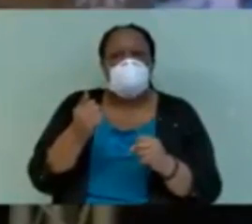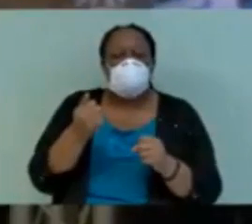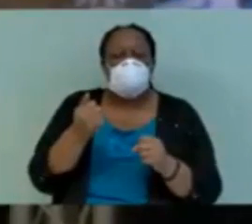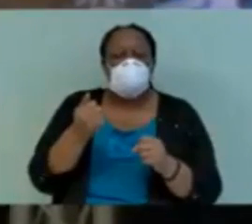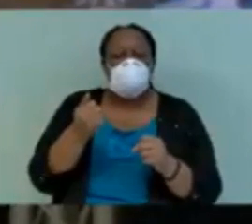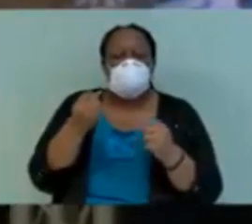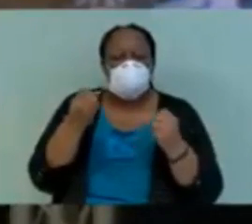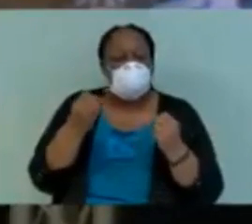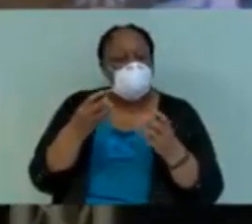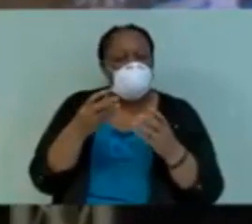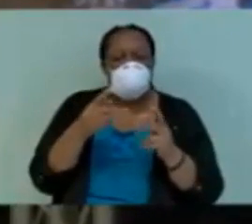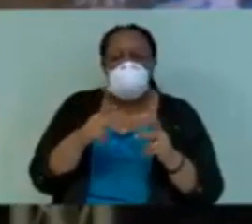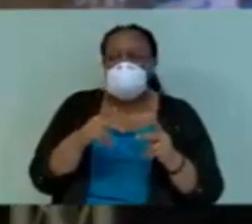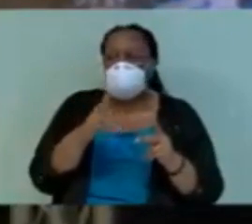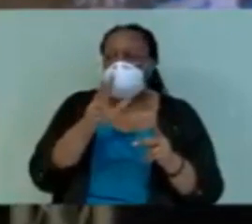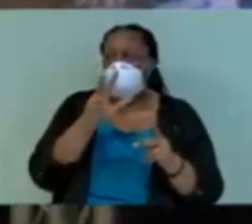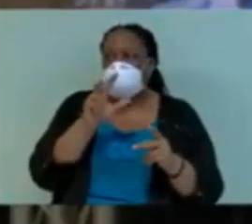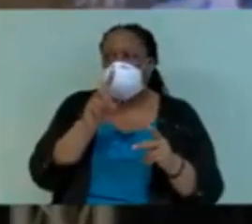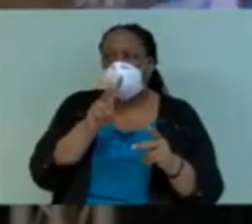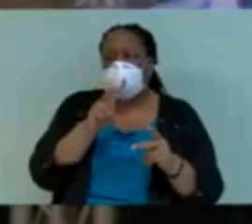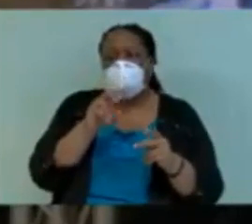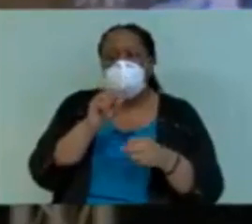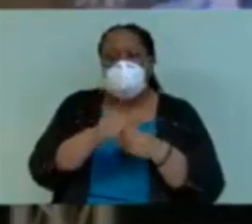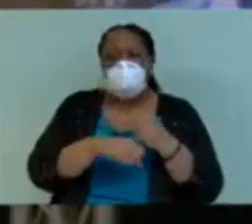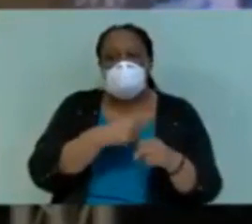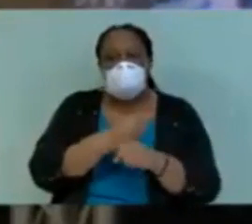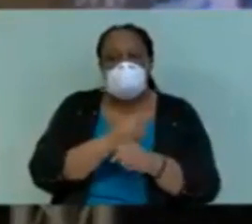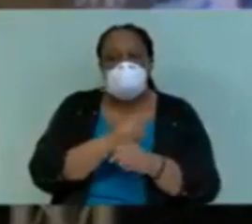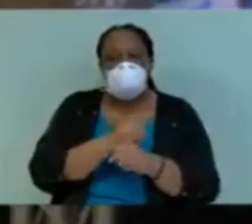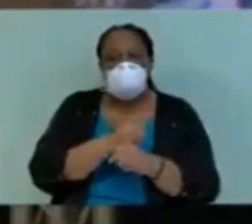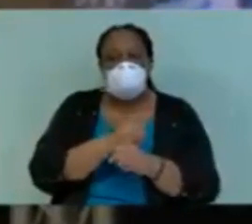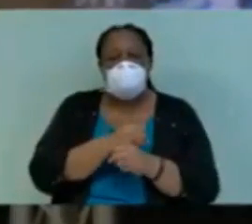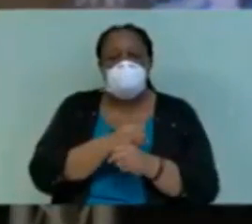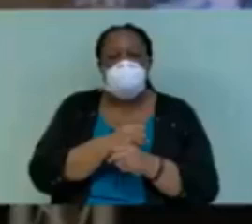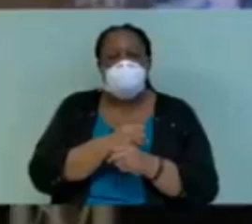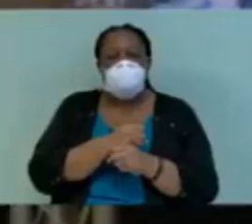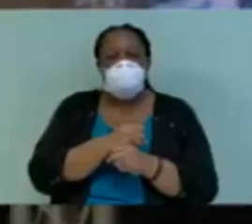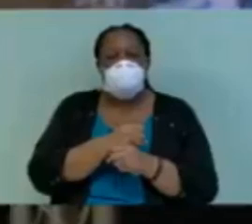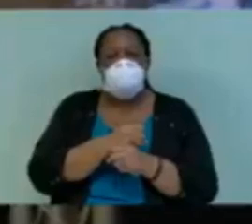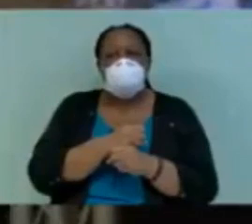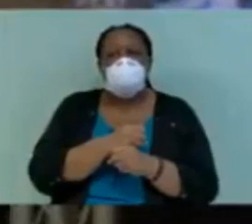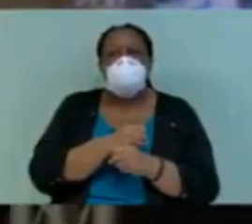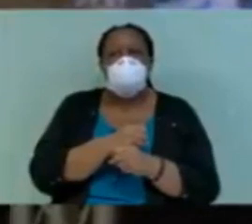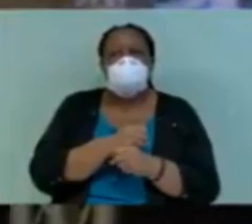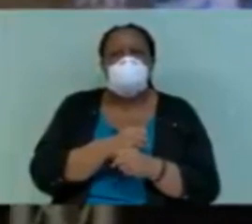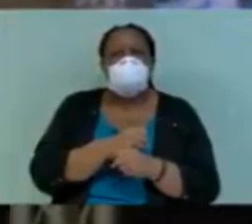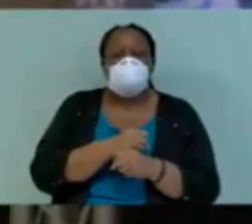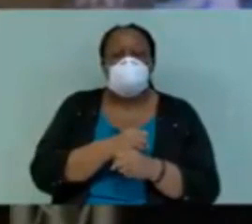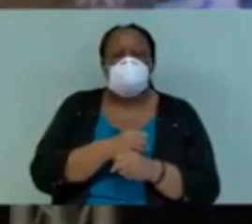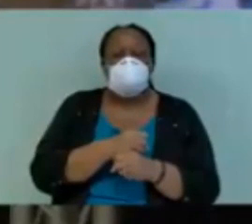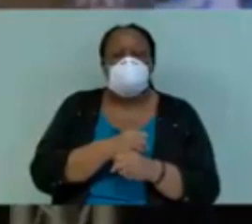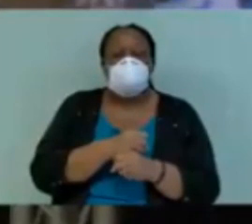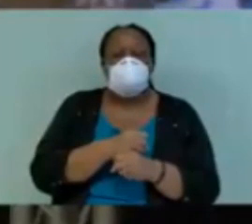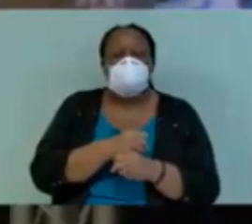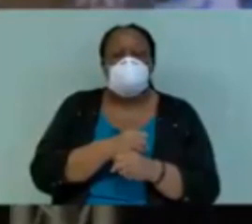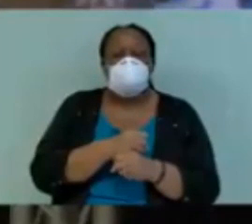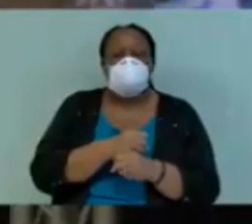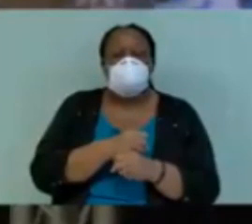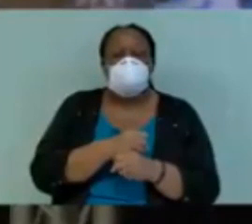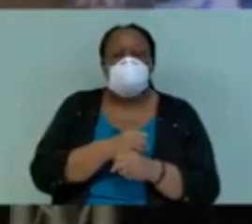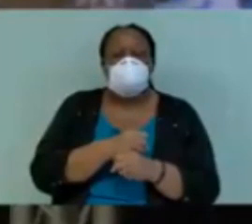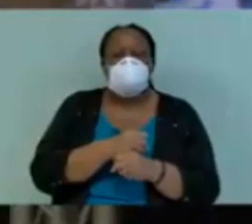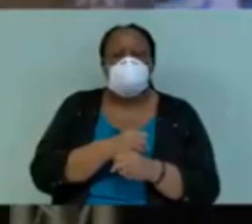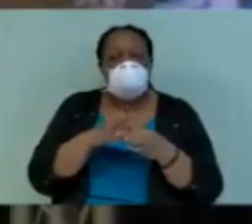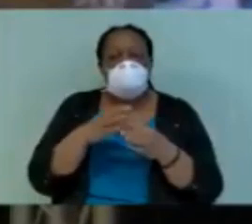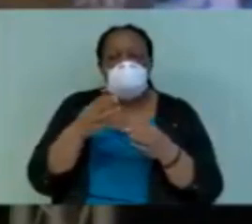years. The age of the patients ranged from 9 months to 66